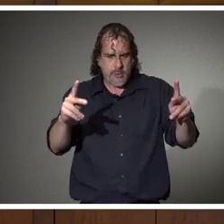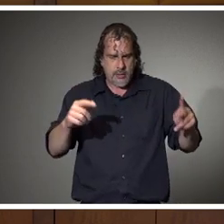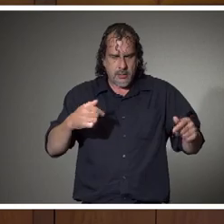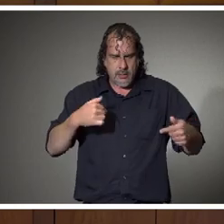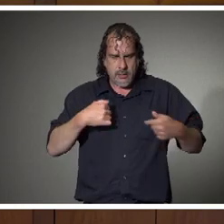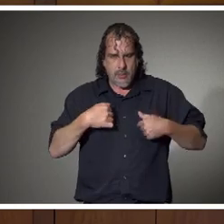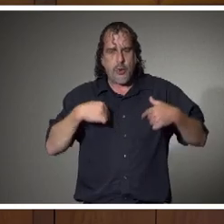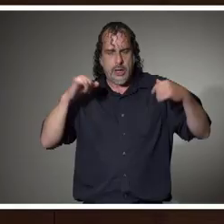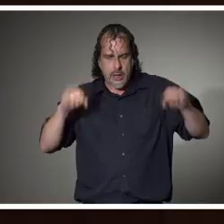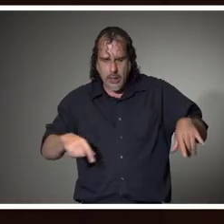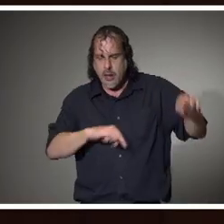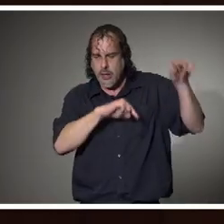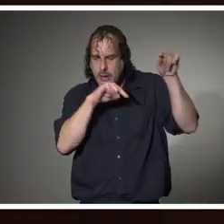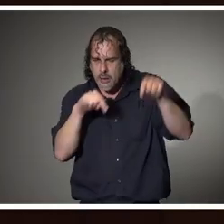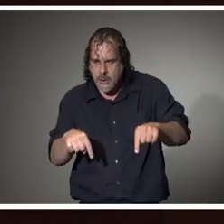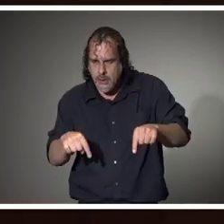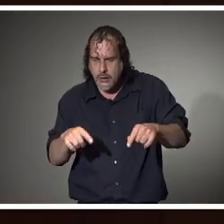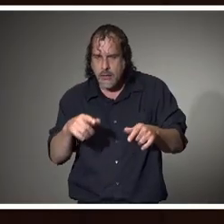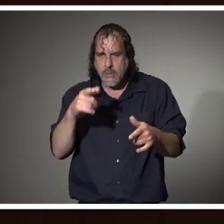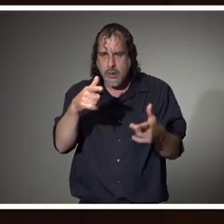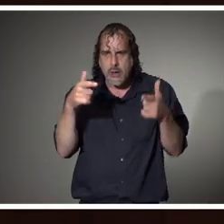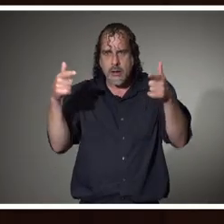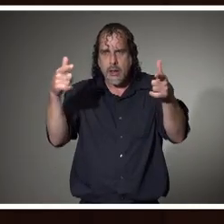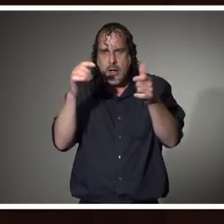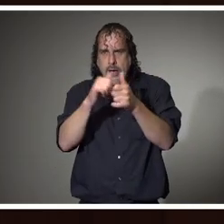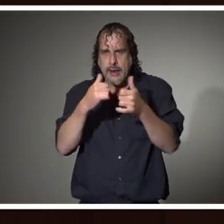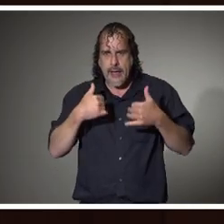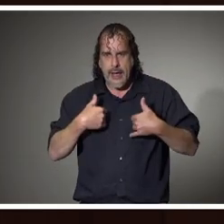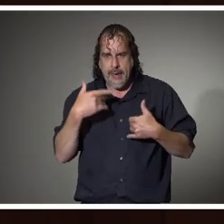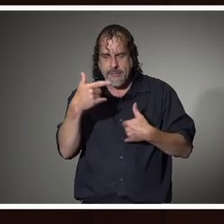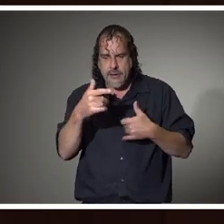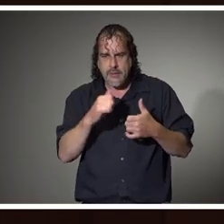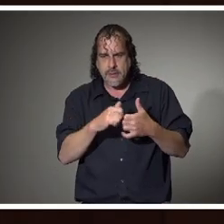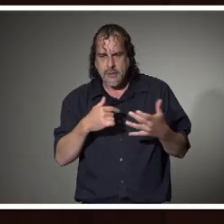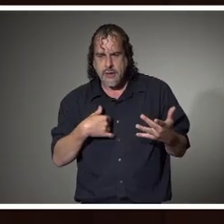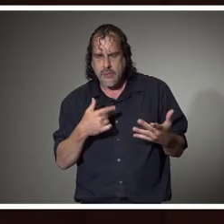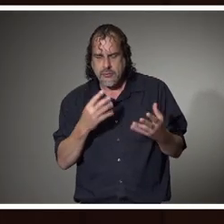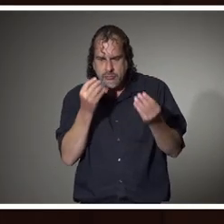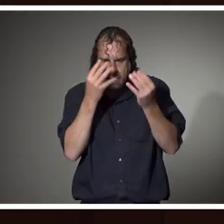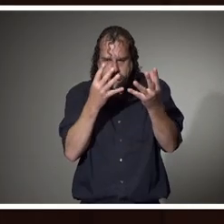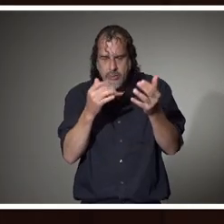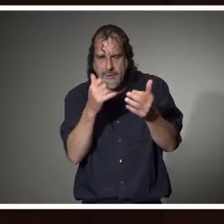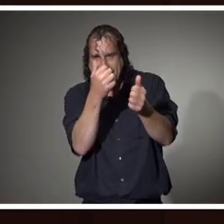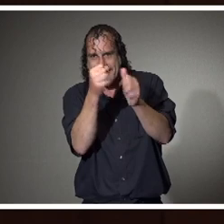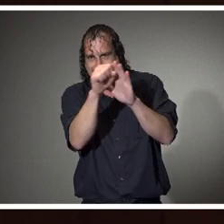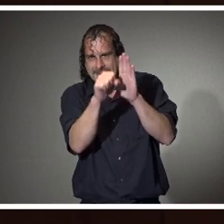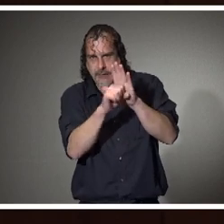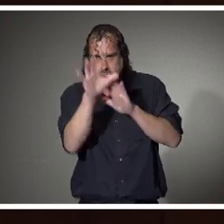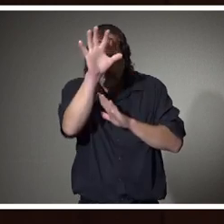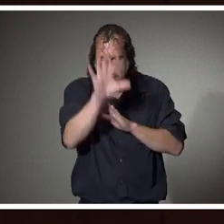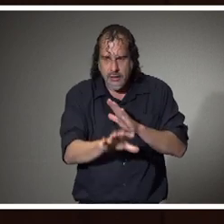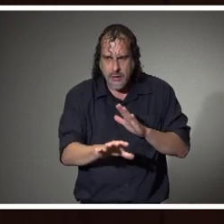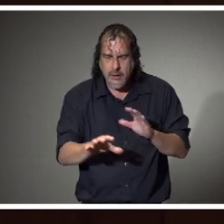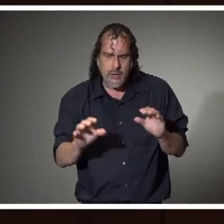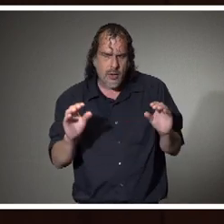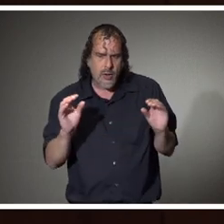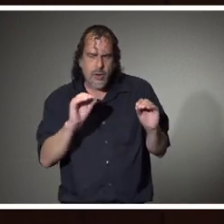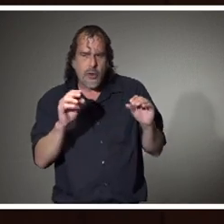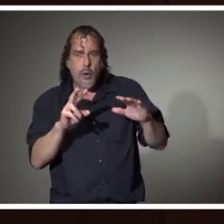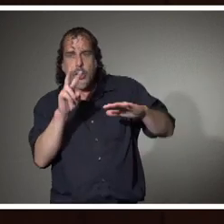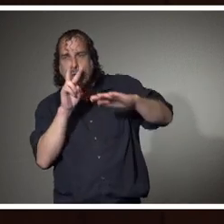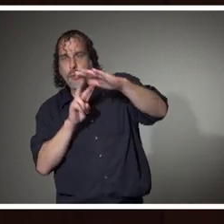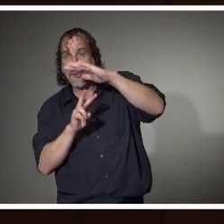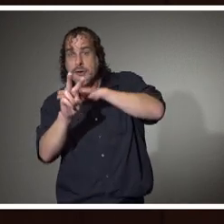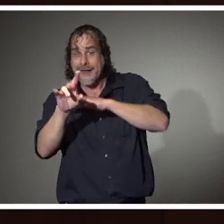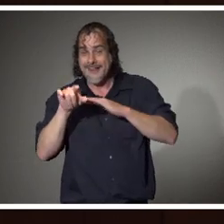can come here with press and have the audience that we have that's listening throughout the state. You know, no one could have predicted that the position that we're